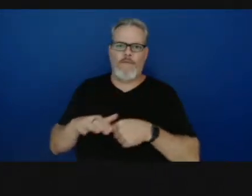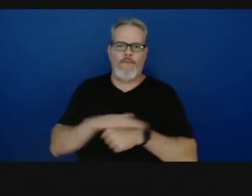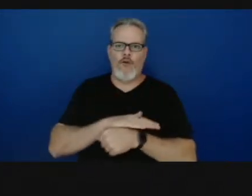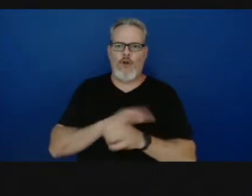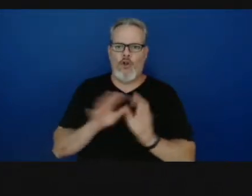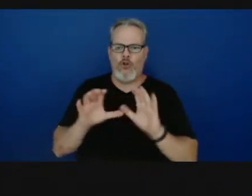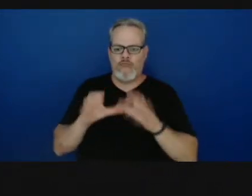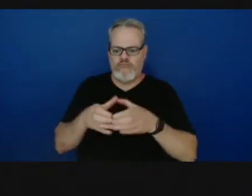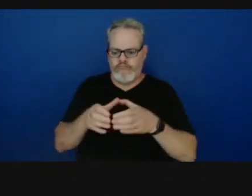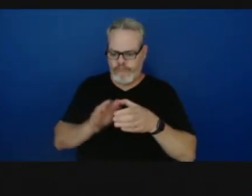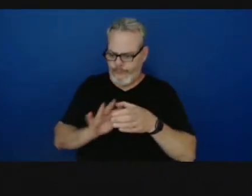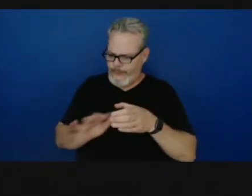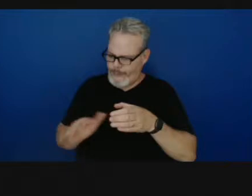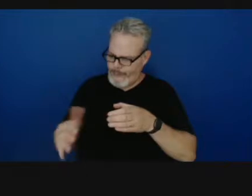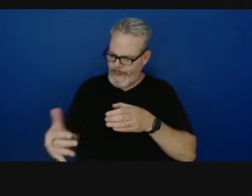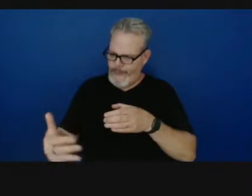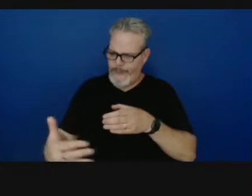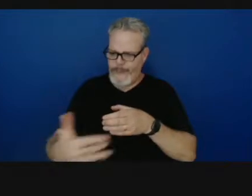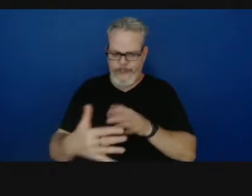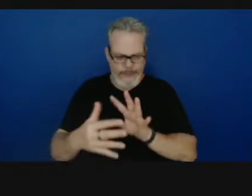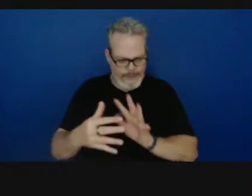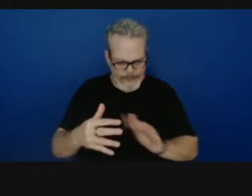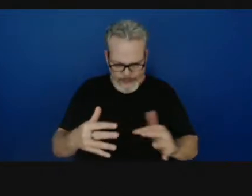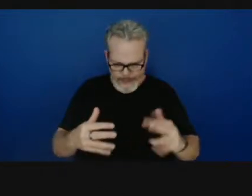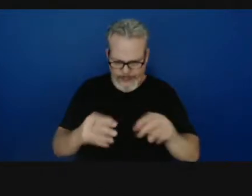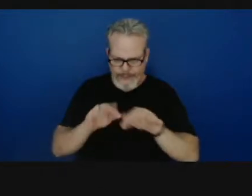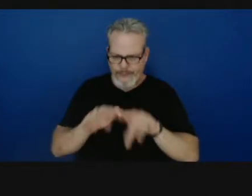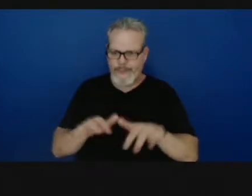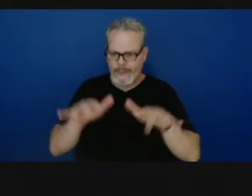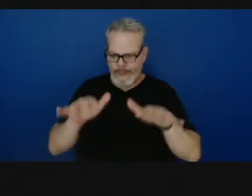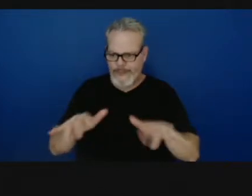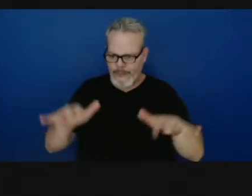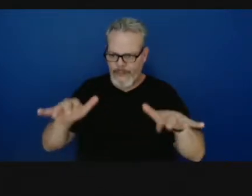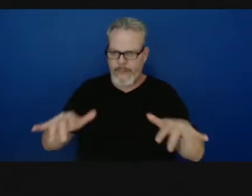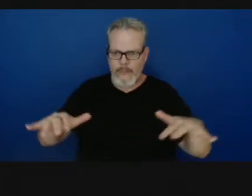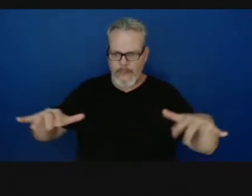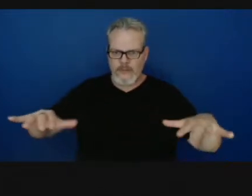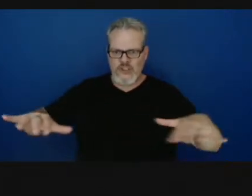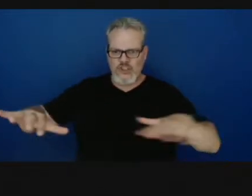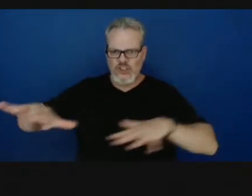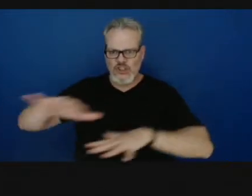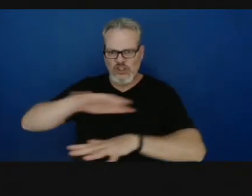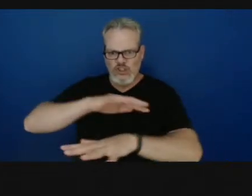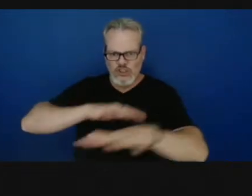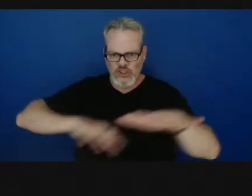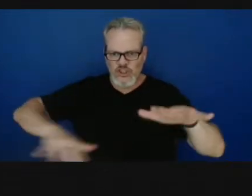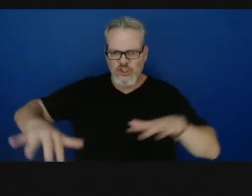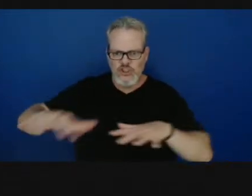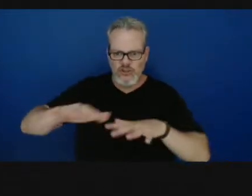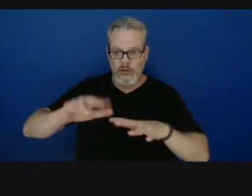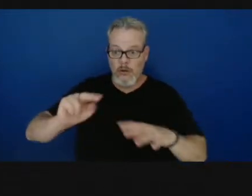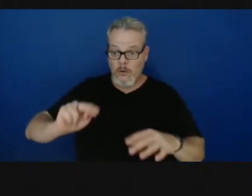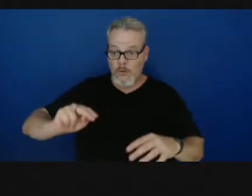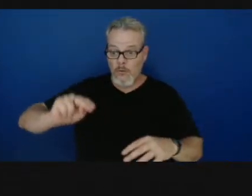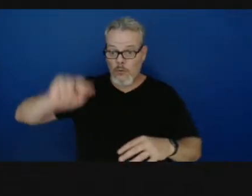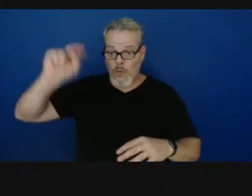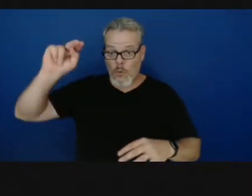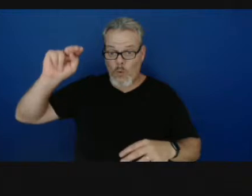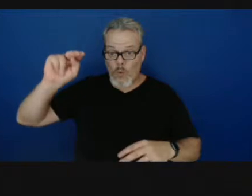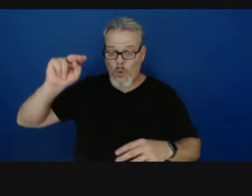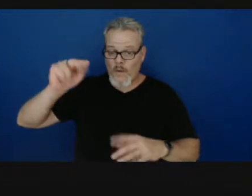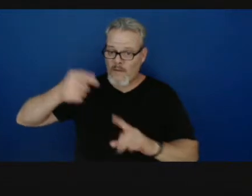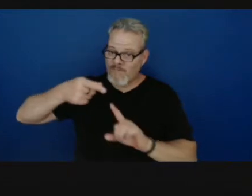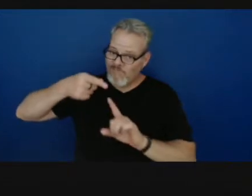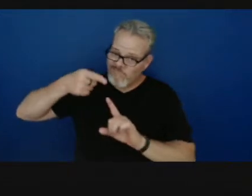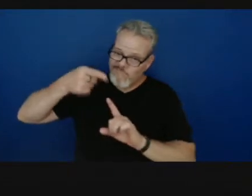itself and pool in multiple directions, including the north and south. The one to the north, though, is the primary concern